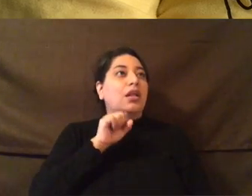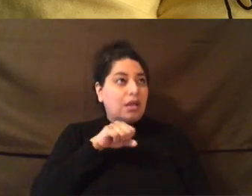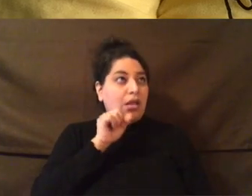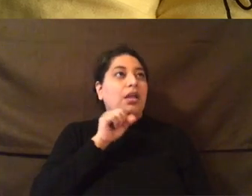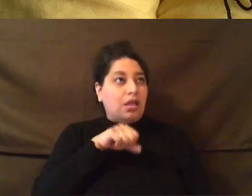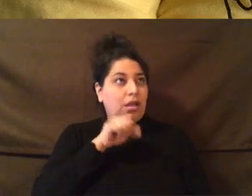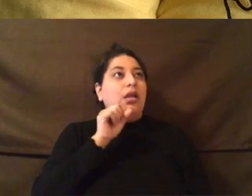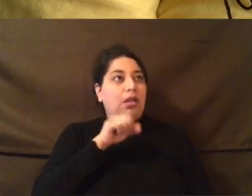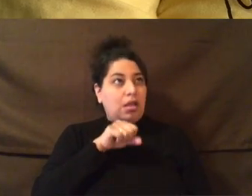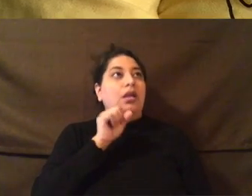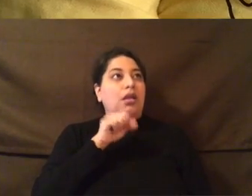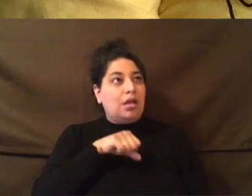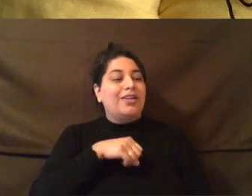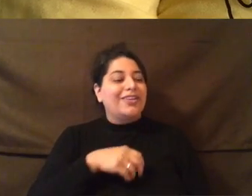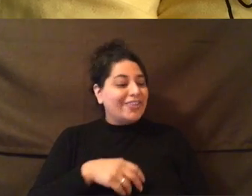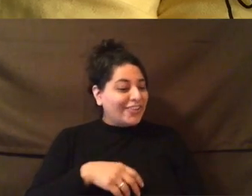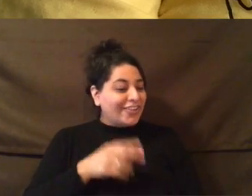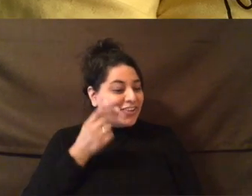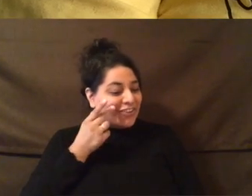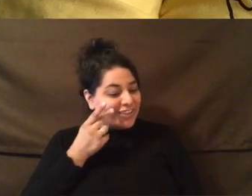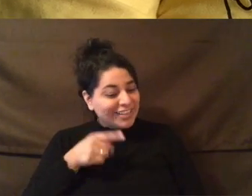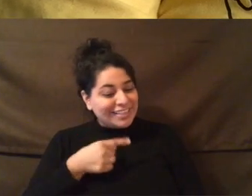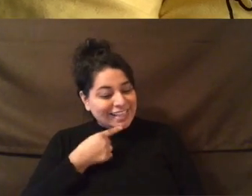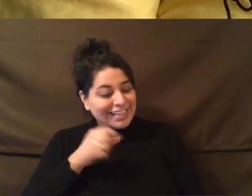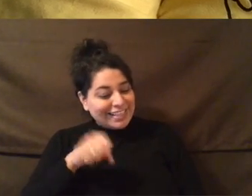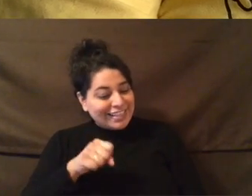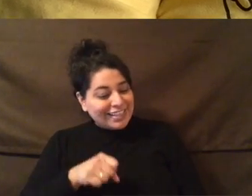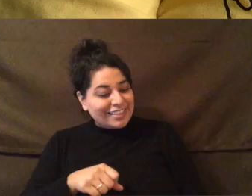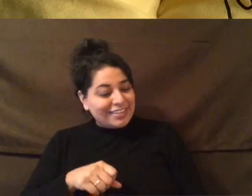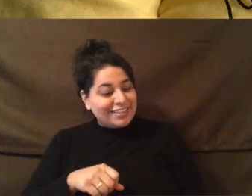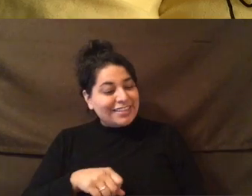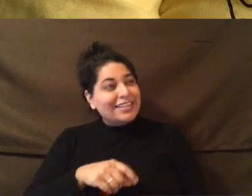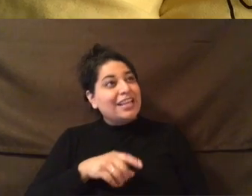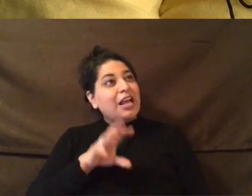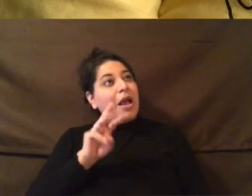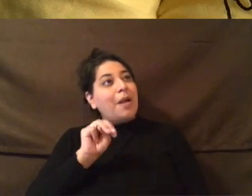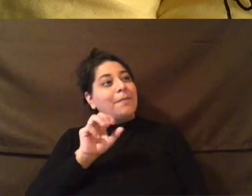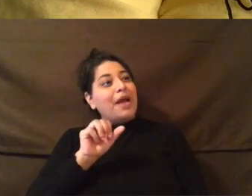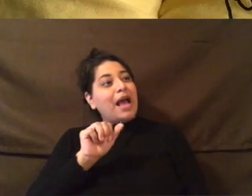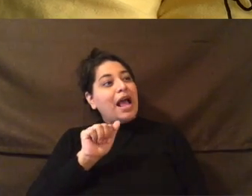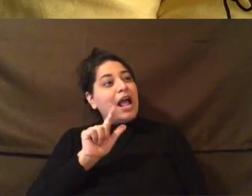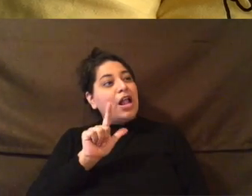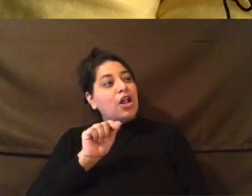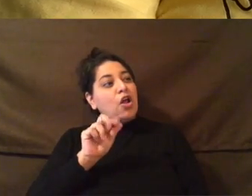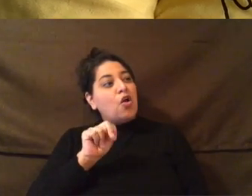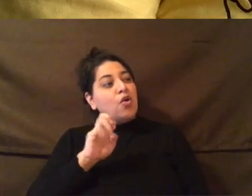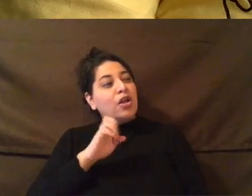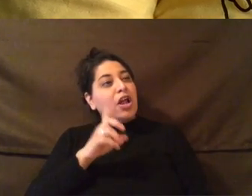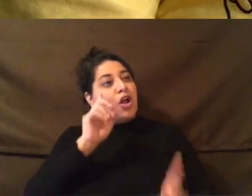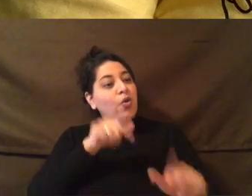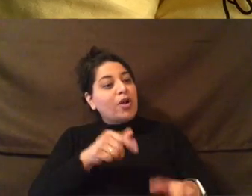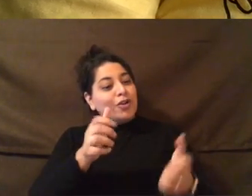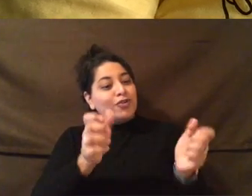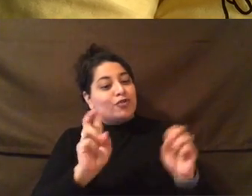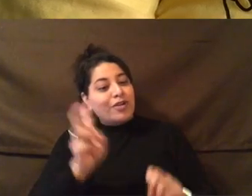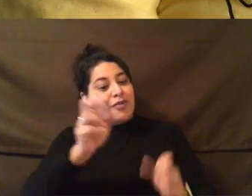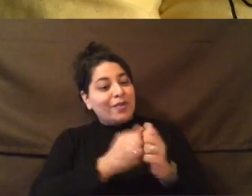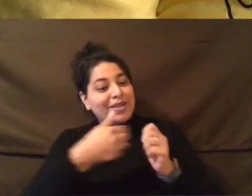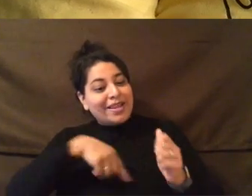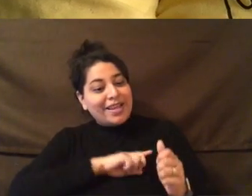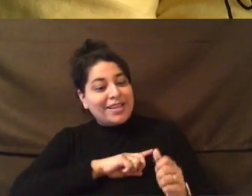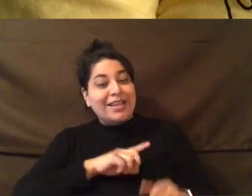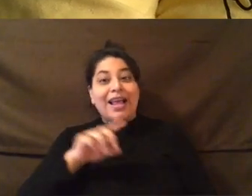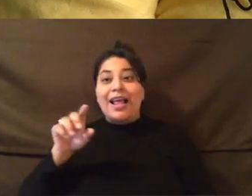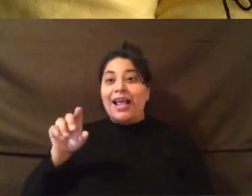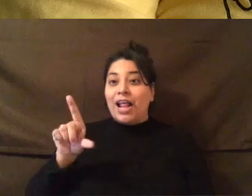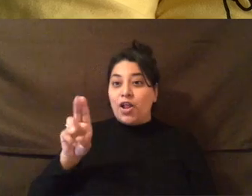nodding his head in agreement. "Look, Lucy, he's saying yes," said Bull. "Malone has agreed to travel with us. Isn't that swell?"